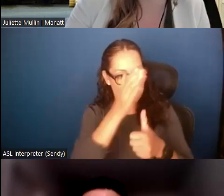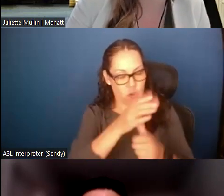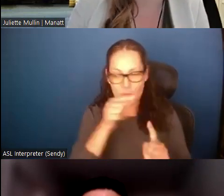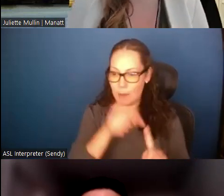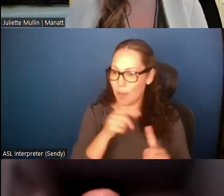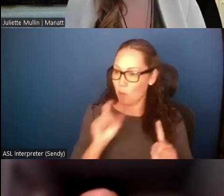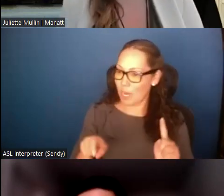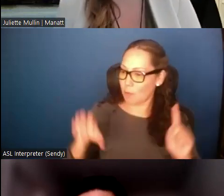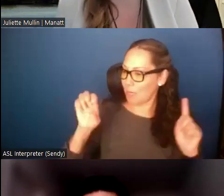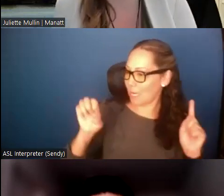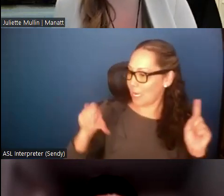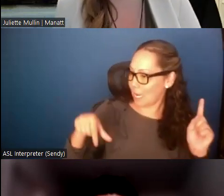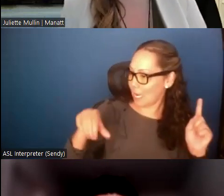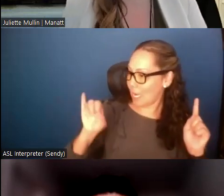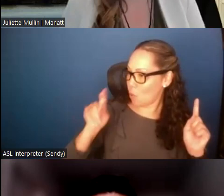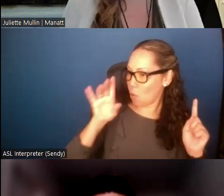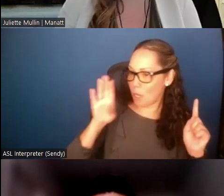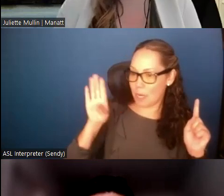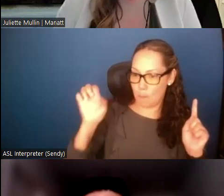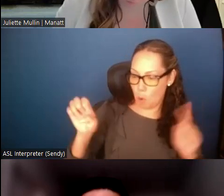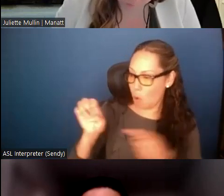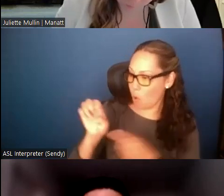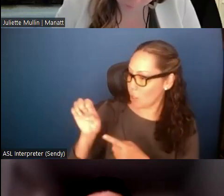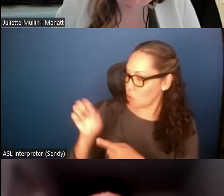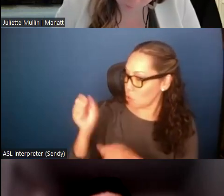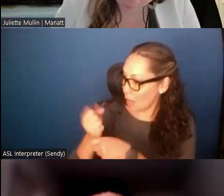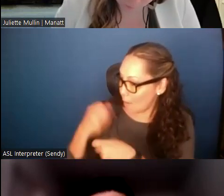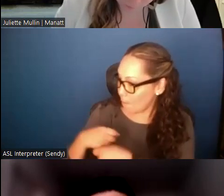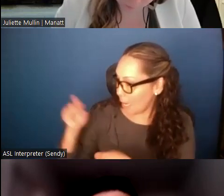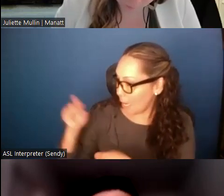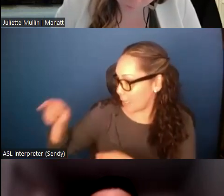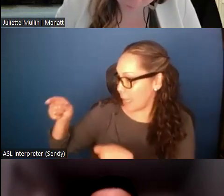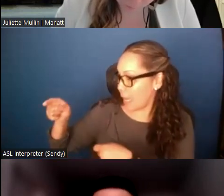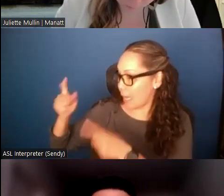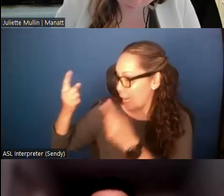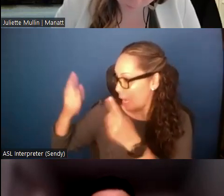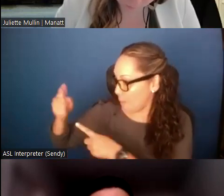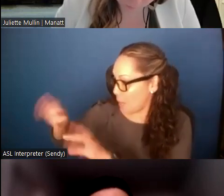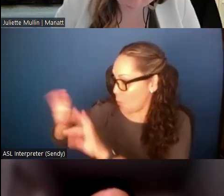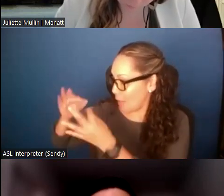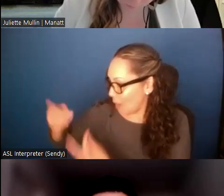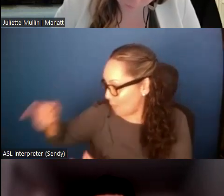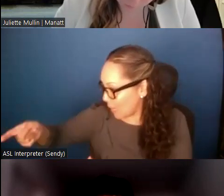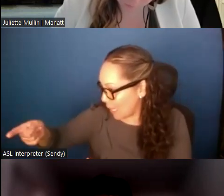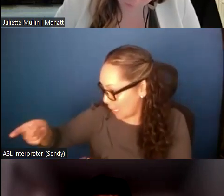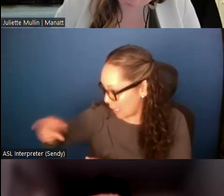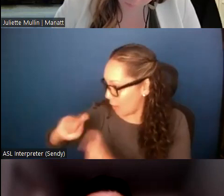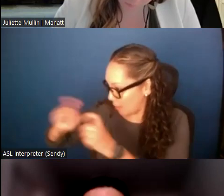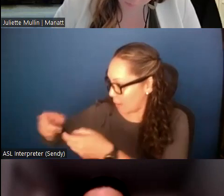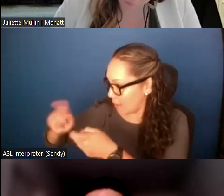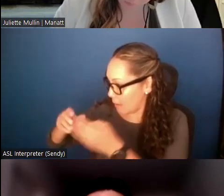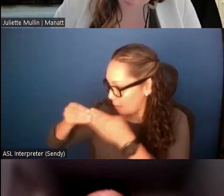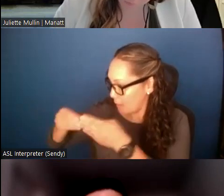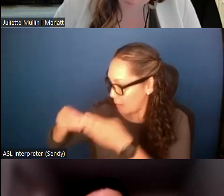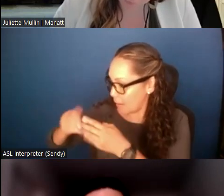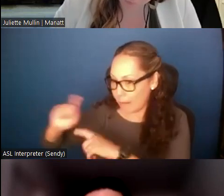And so if I make reasonable accommodation for what's happening with this one family, I need to understand I'm going to have to probably do the same thing for another. And then